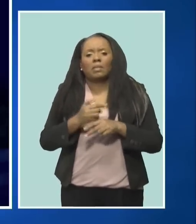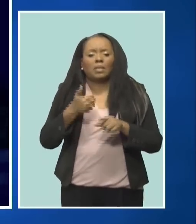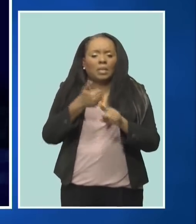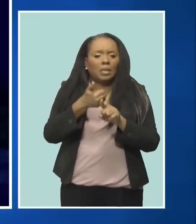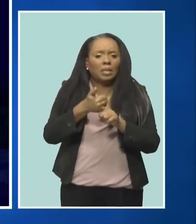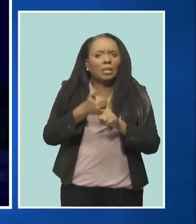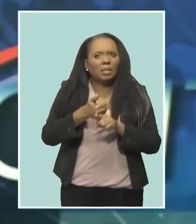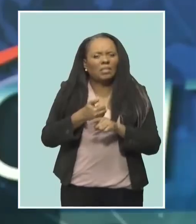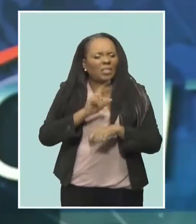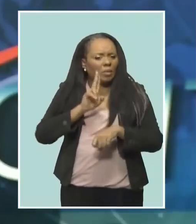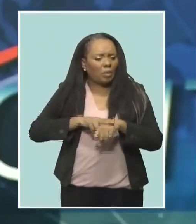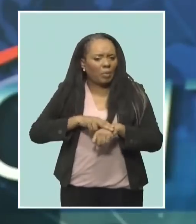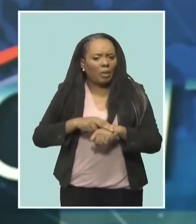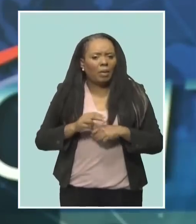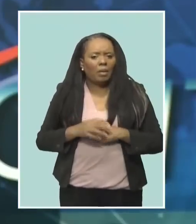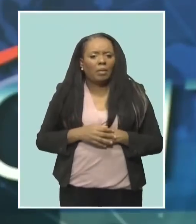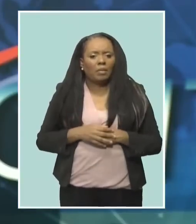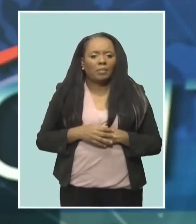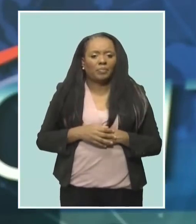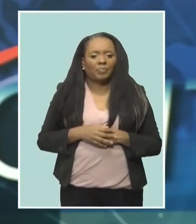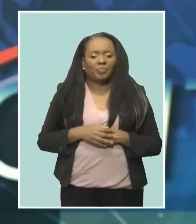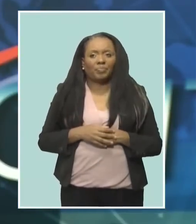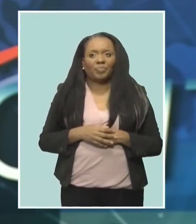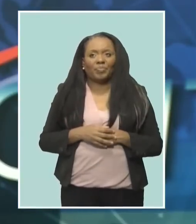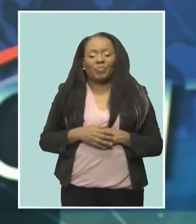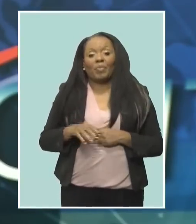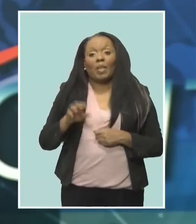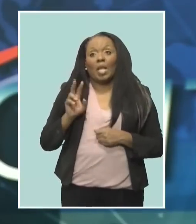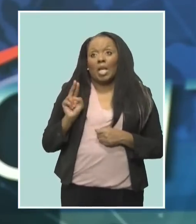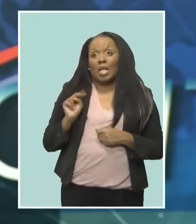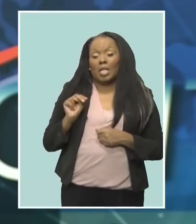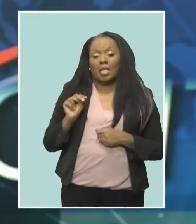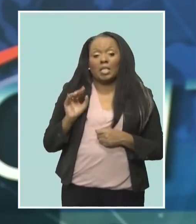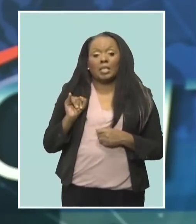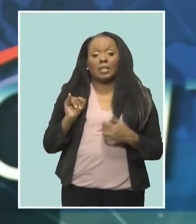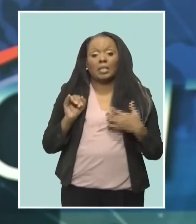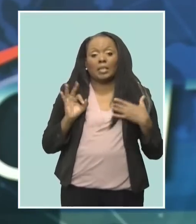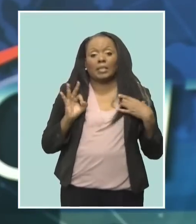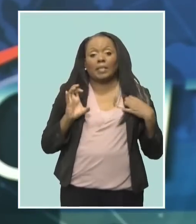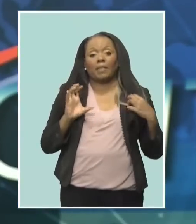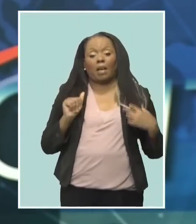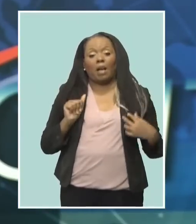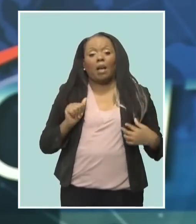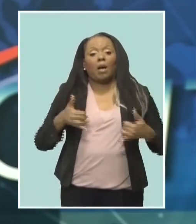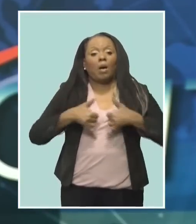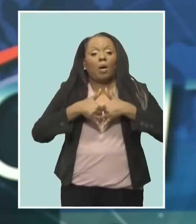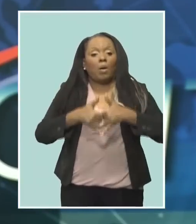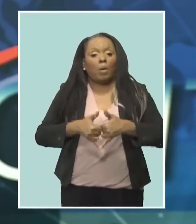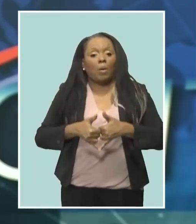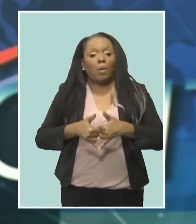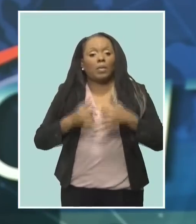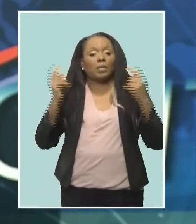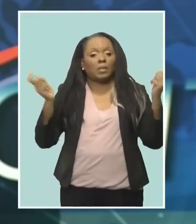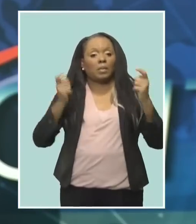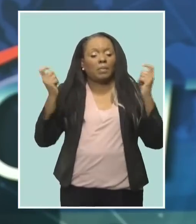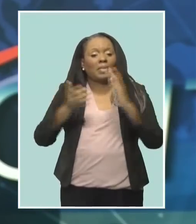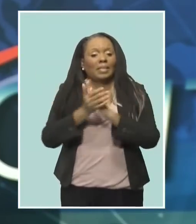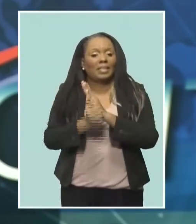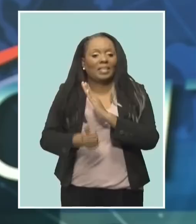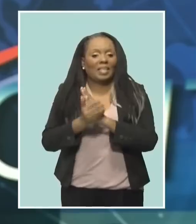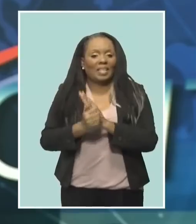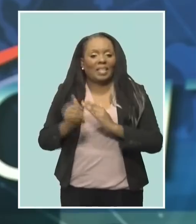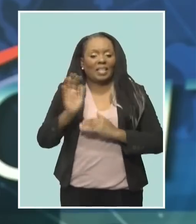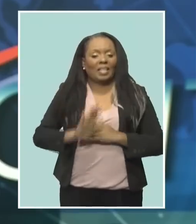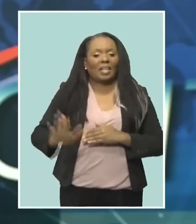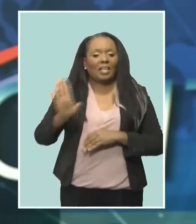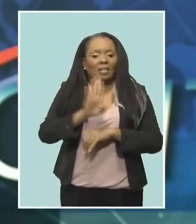take. The NIFCA Awards ceremony, which took place at the Garfield Sobers Gymnasium, celebrated the talent which